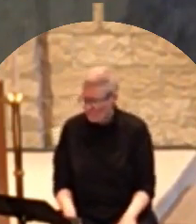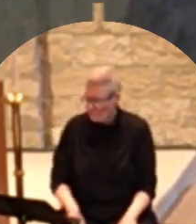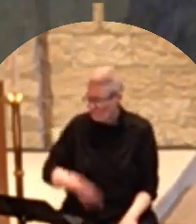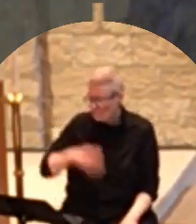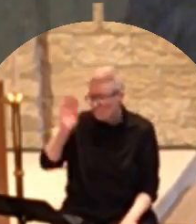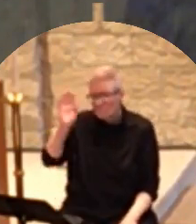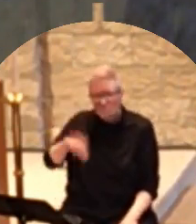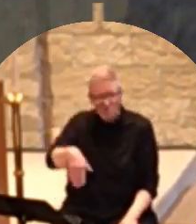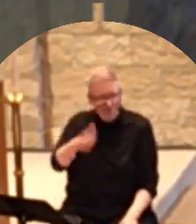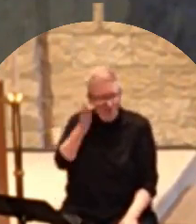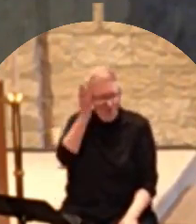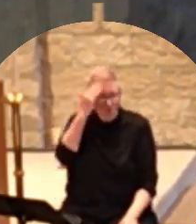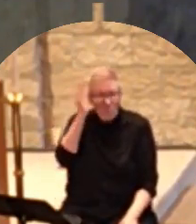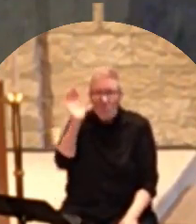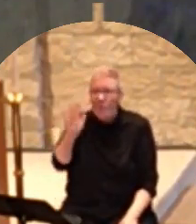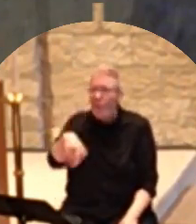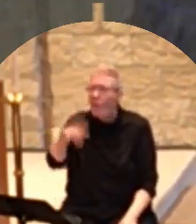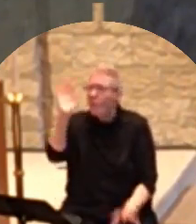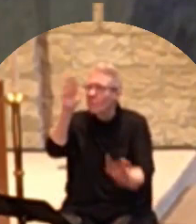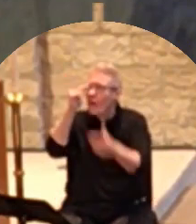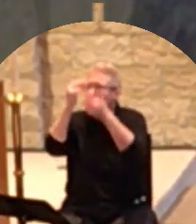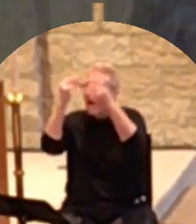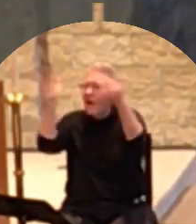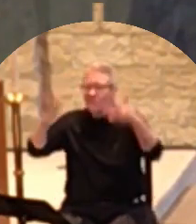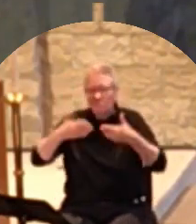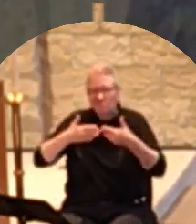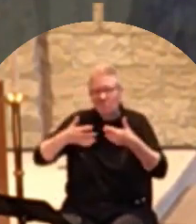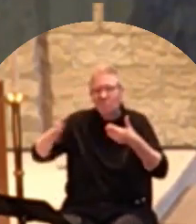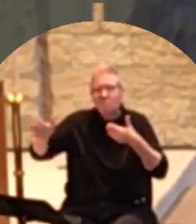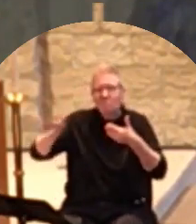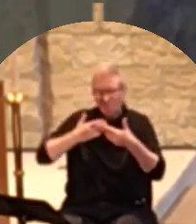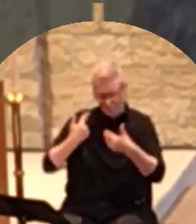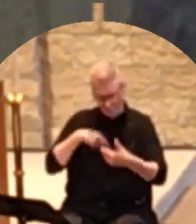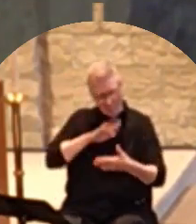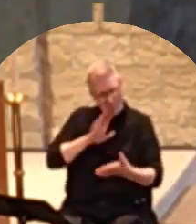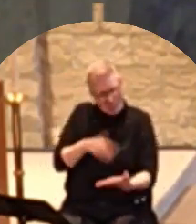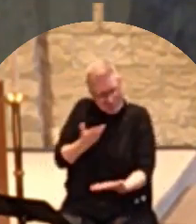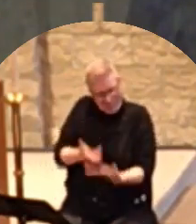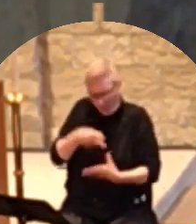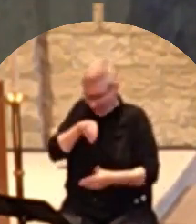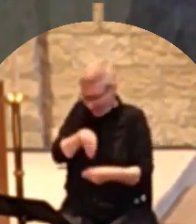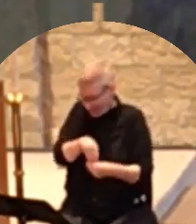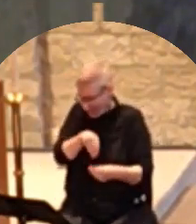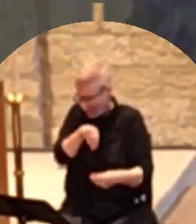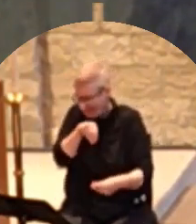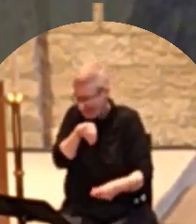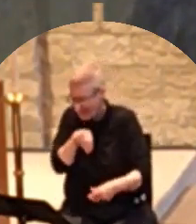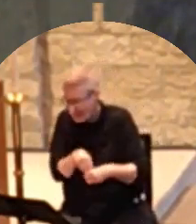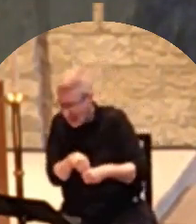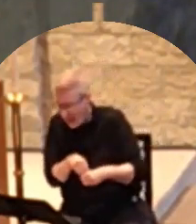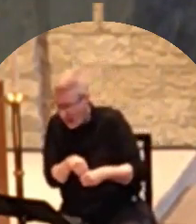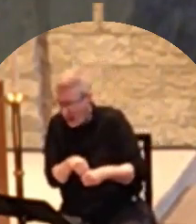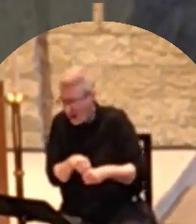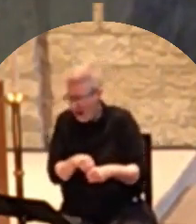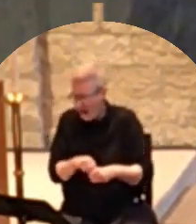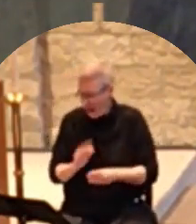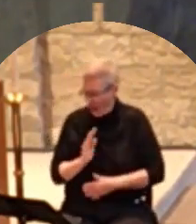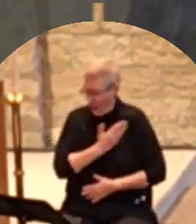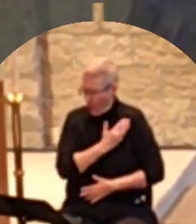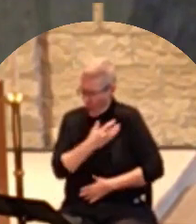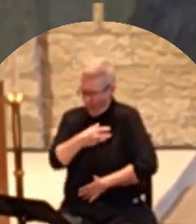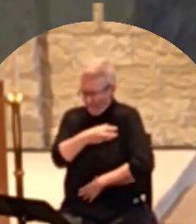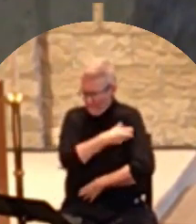We are born inside the gates with the power to create life and to take it away. The world is